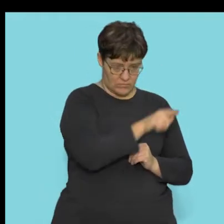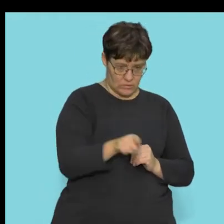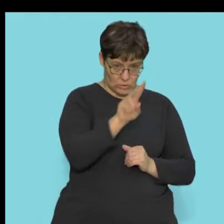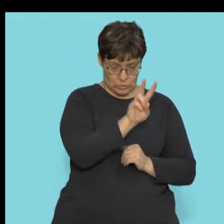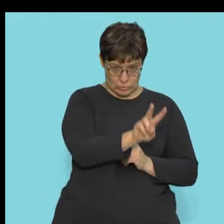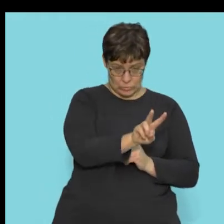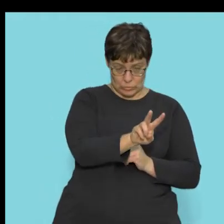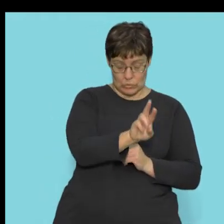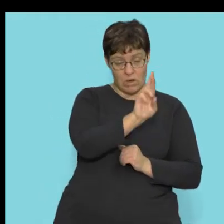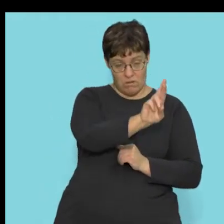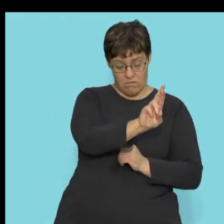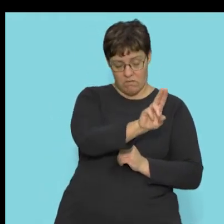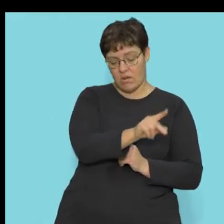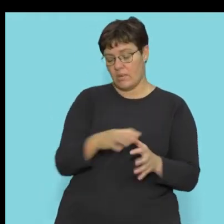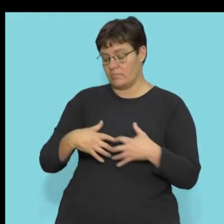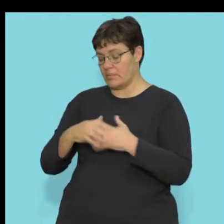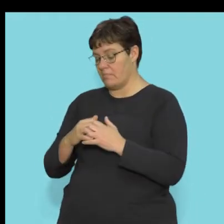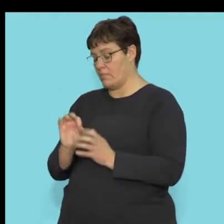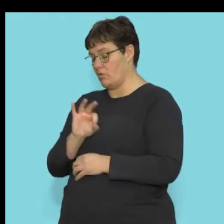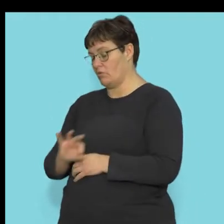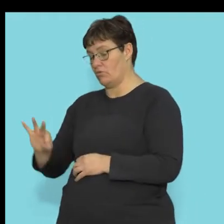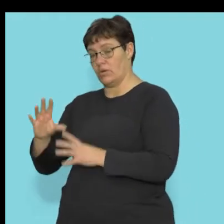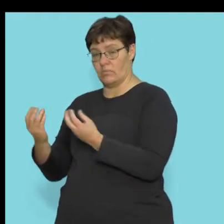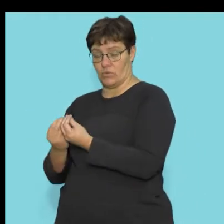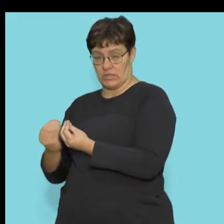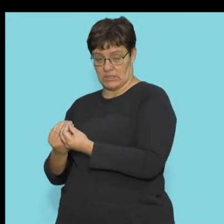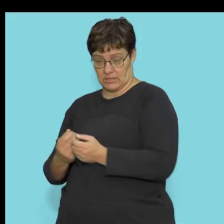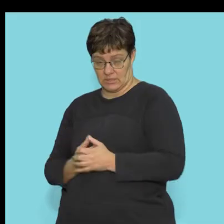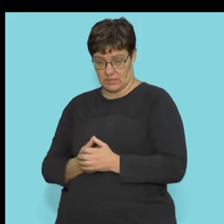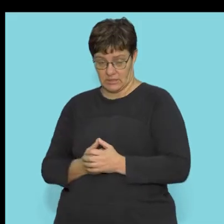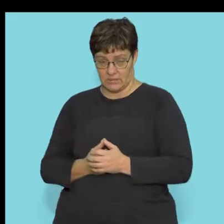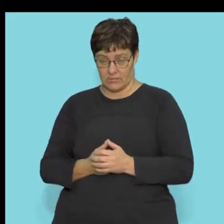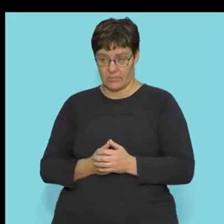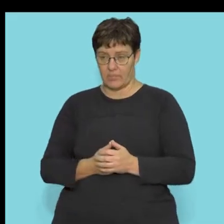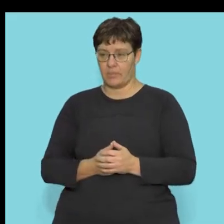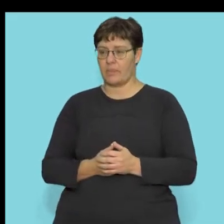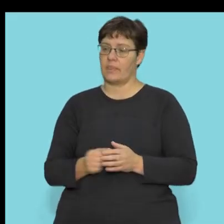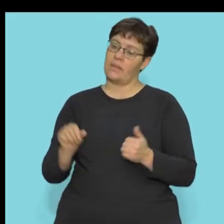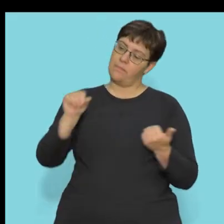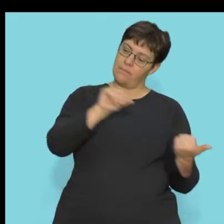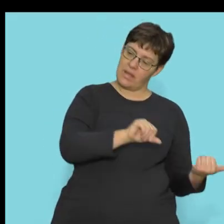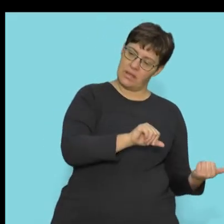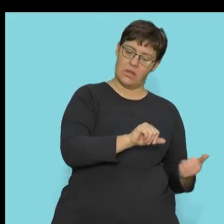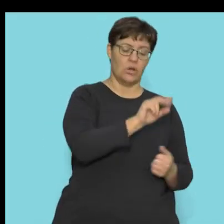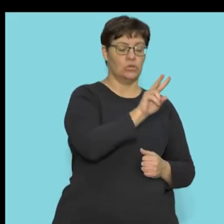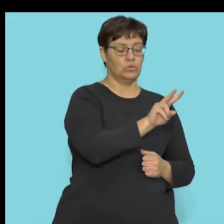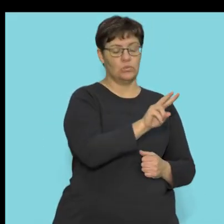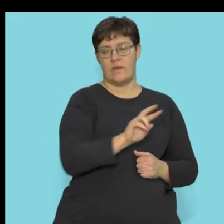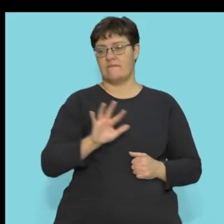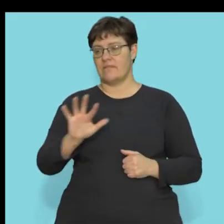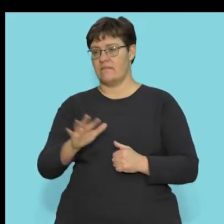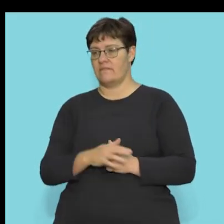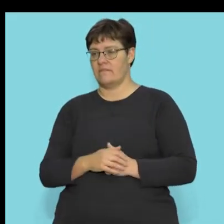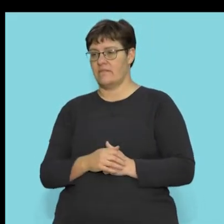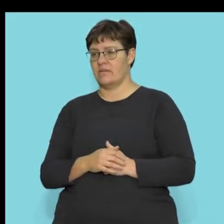two reactants forming those three products. And as I mentioned, if we go back, it's 2 and 5.